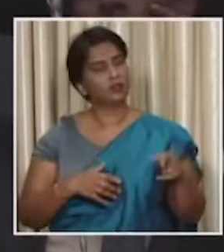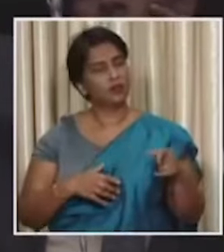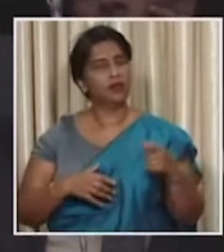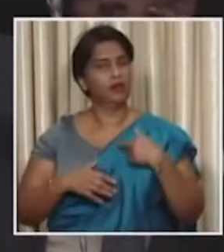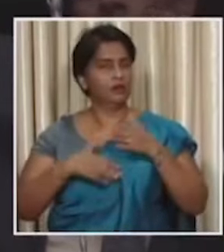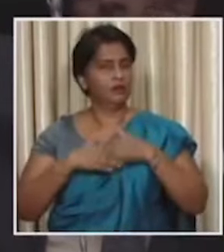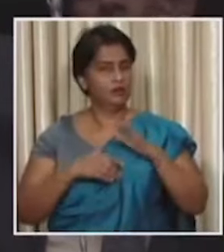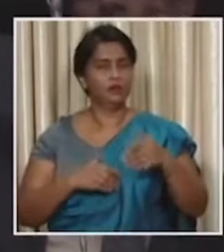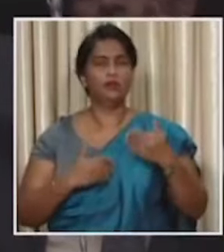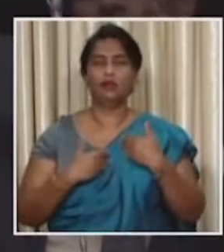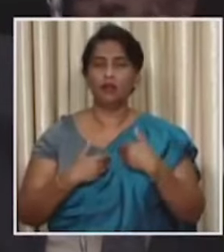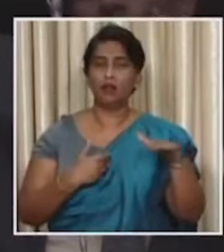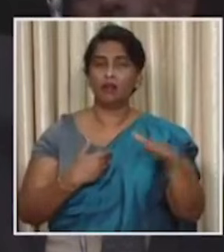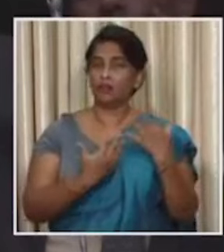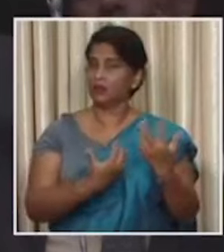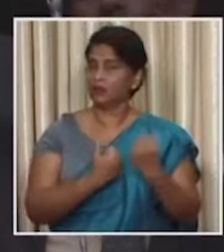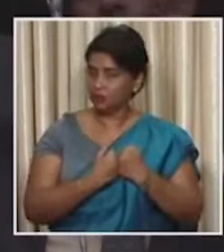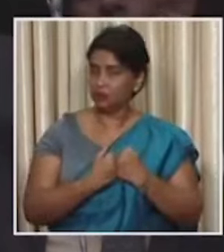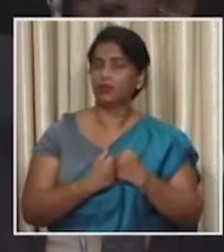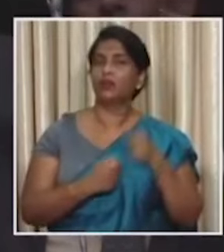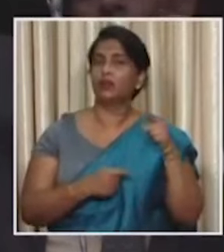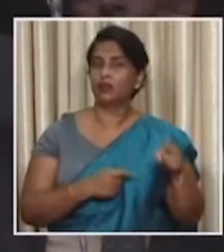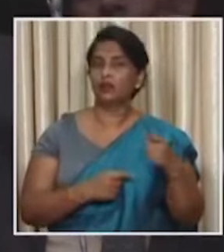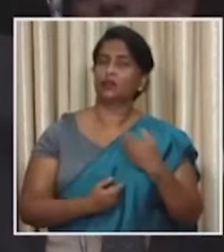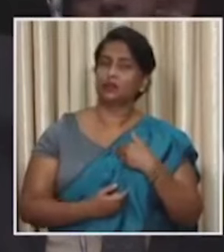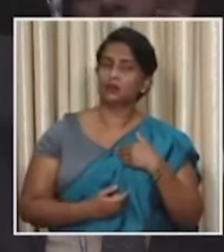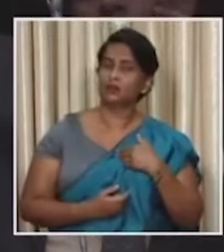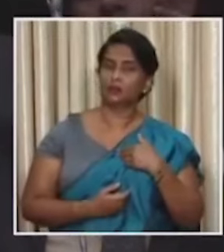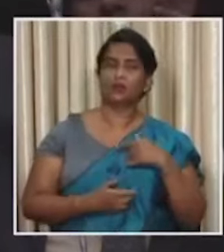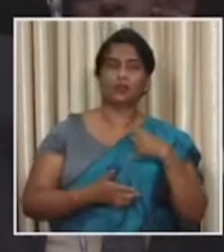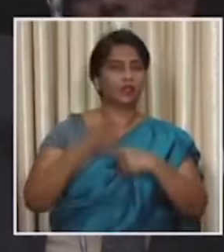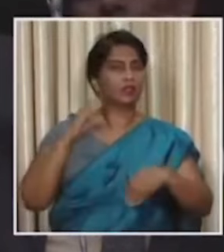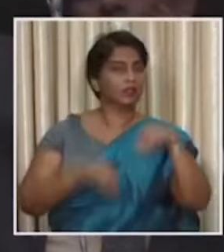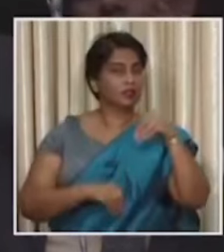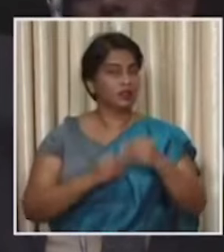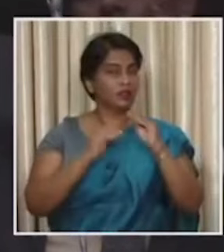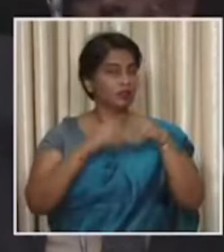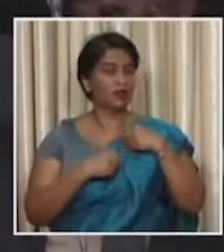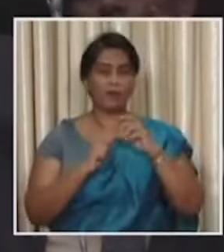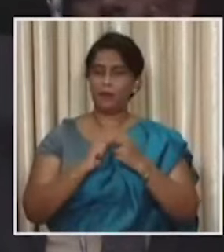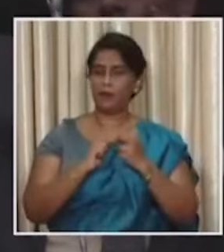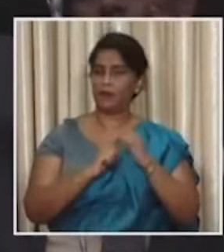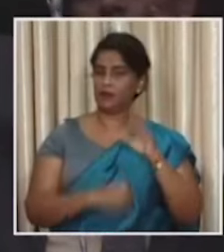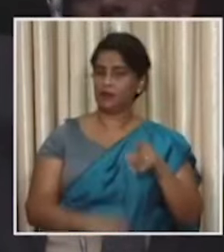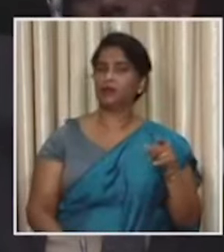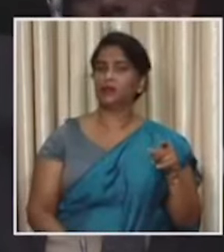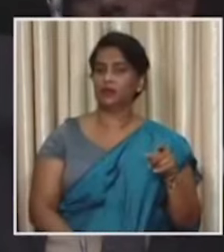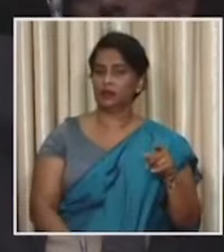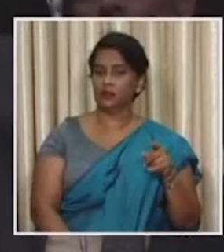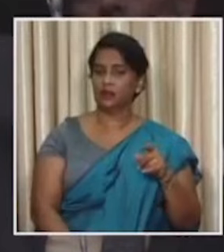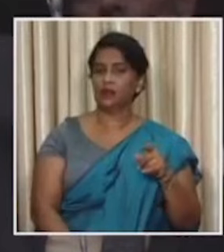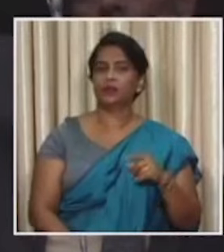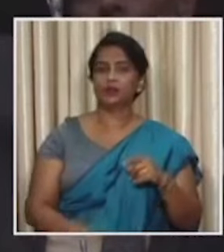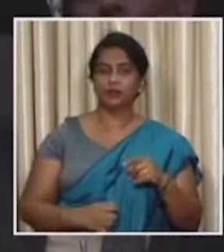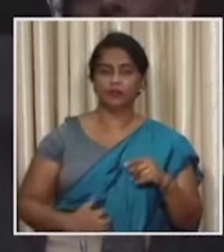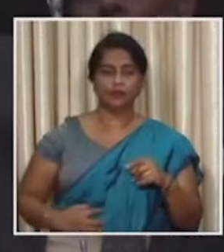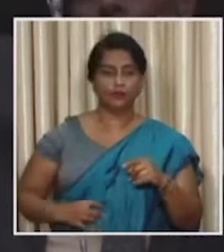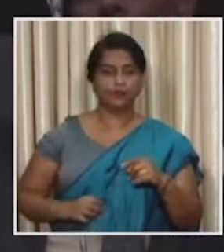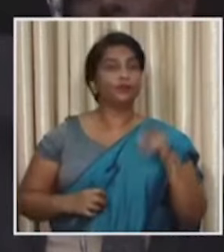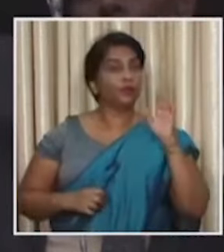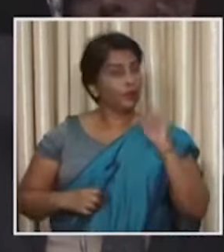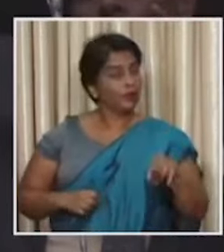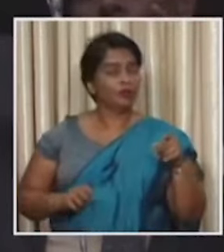ethnic composition of the Northeast has been systematically tampered with, where colonization